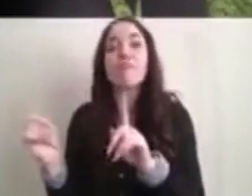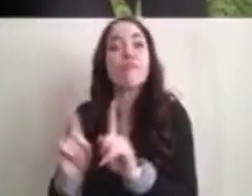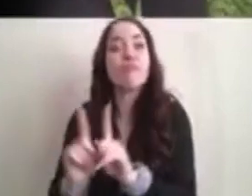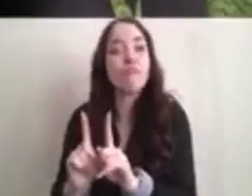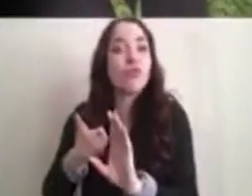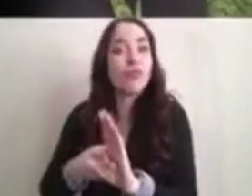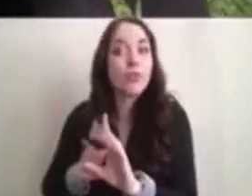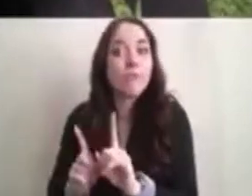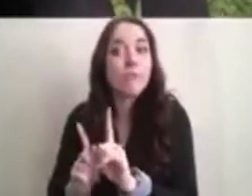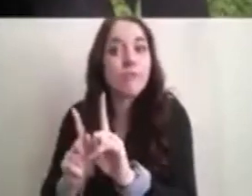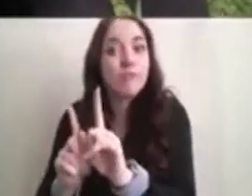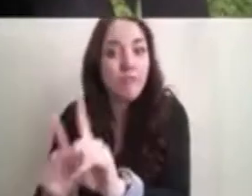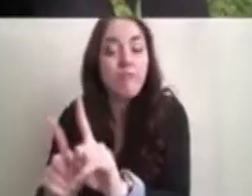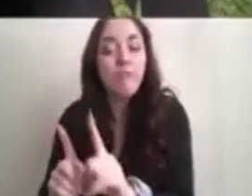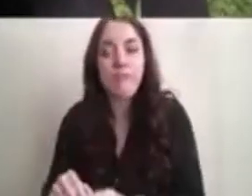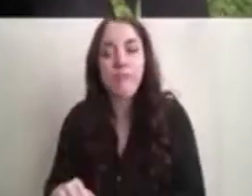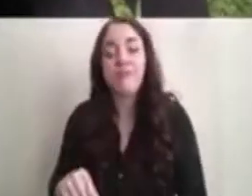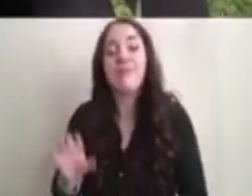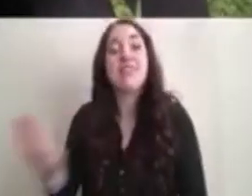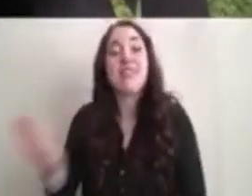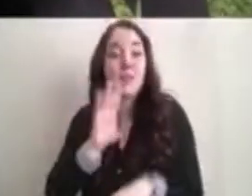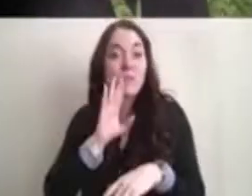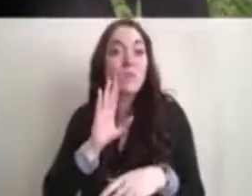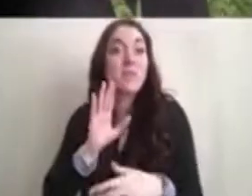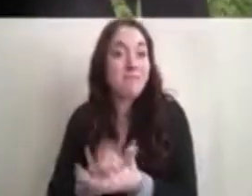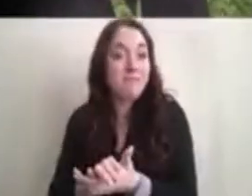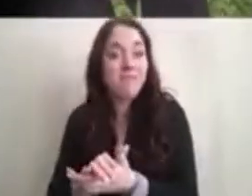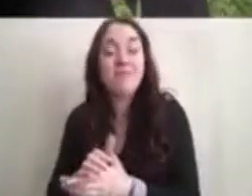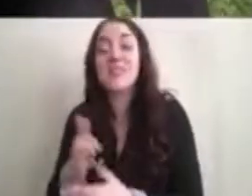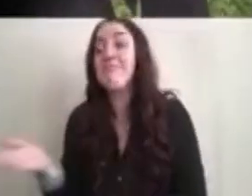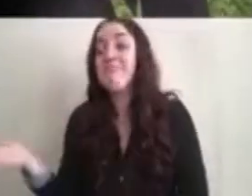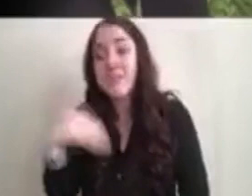Second reading is John 3, 1 through 17.